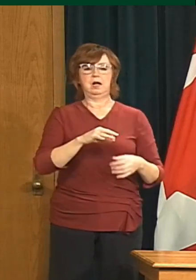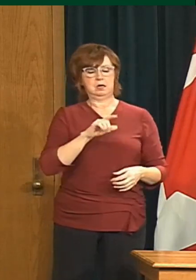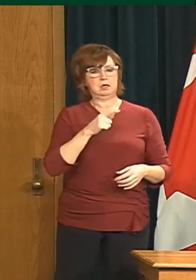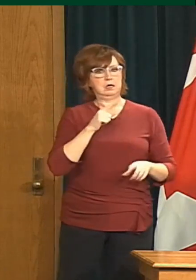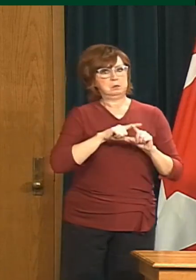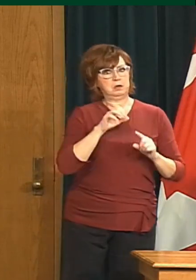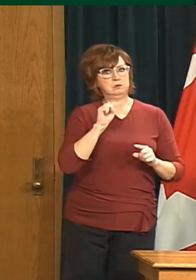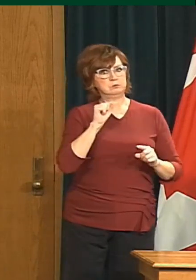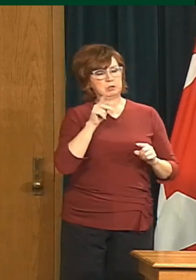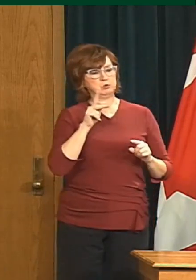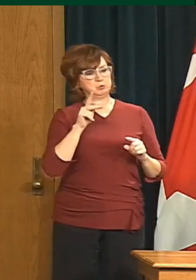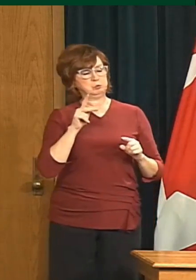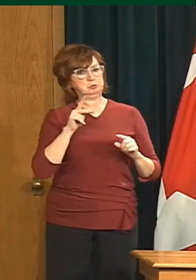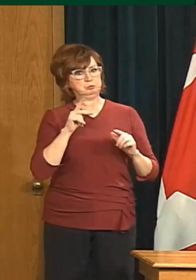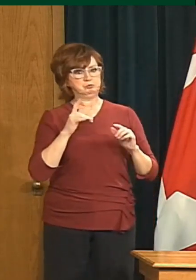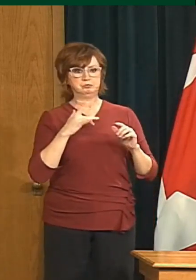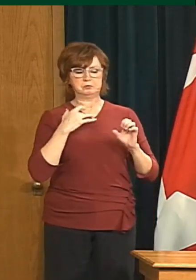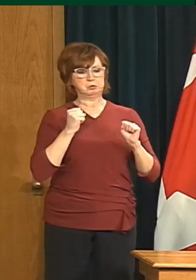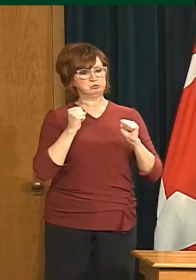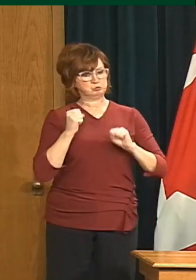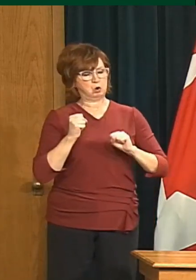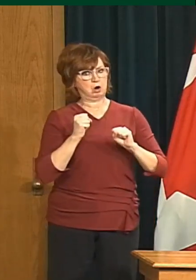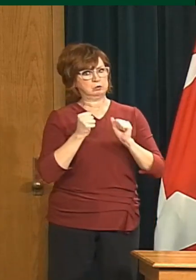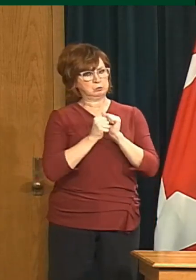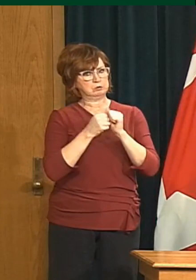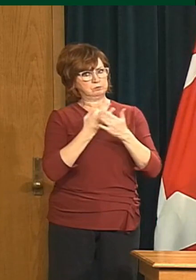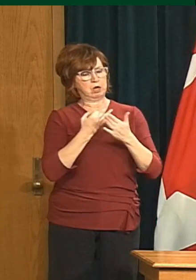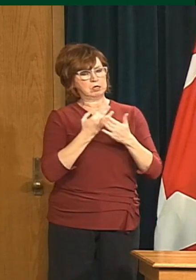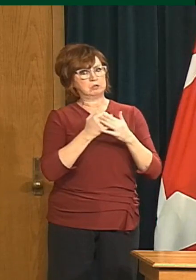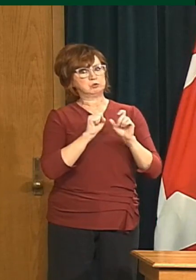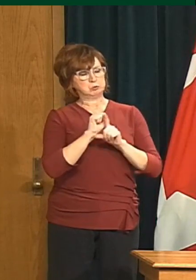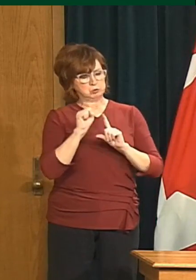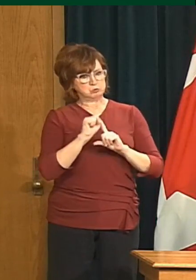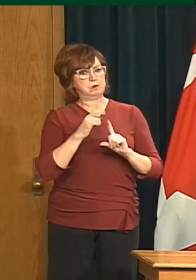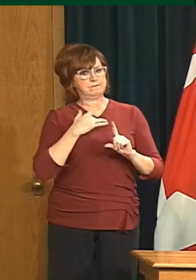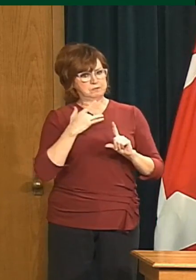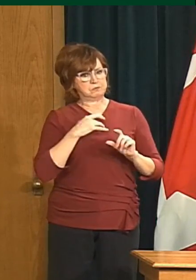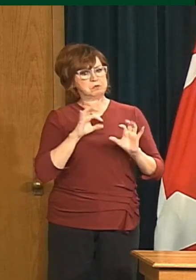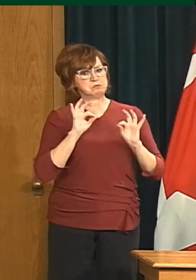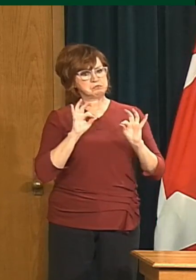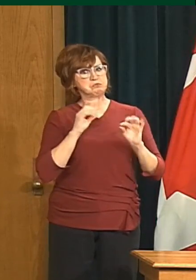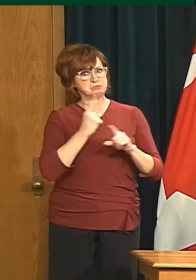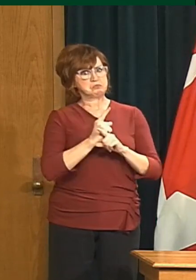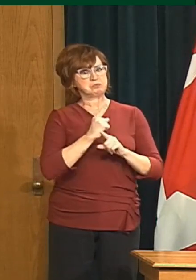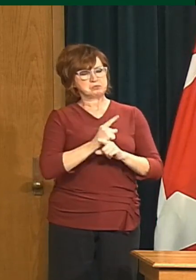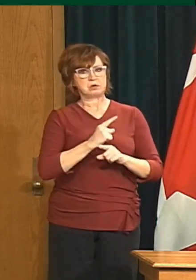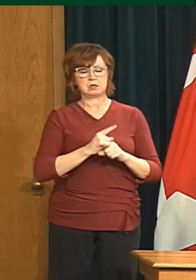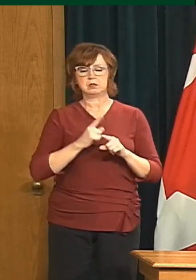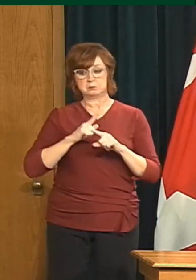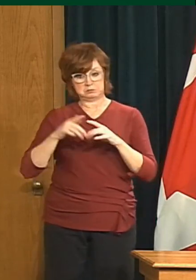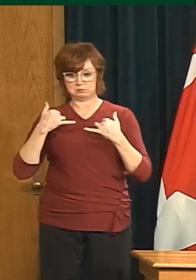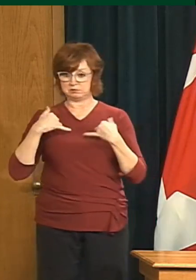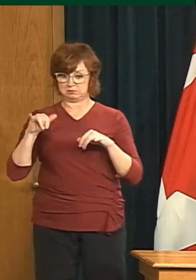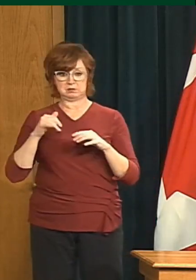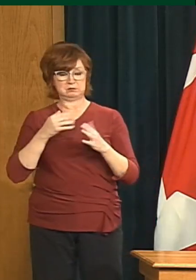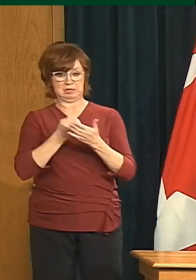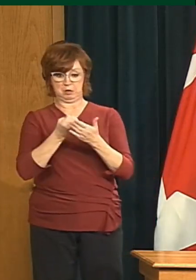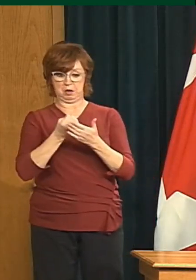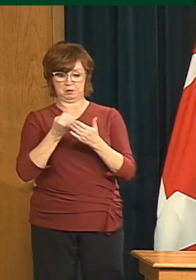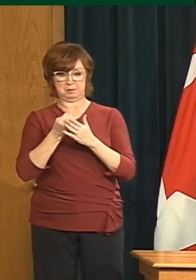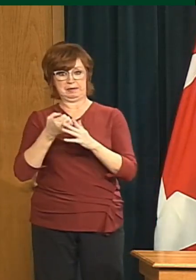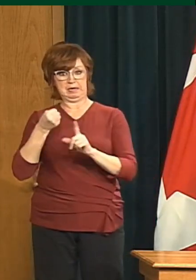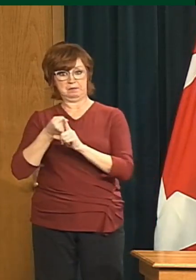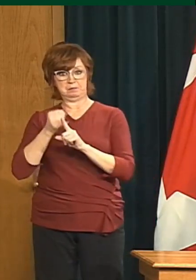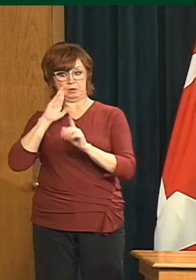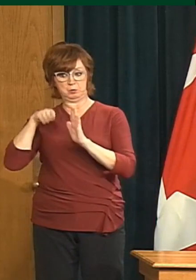any province to meet this challenge. Still, the economic impact and the impact on the province's finances will